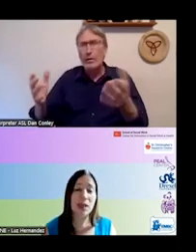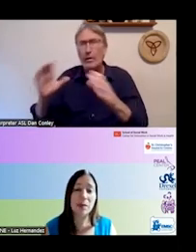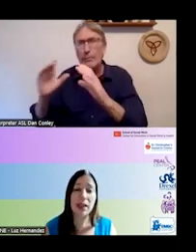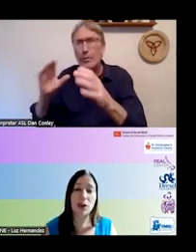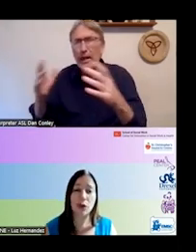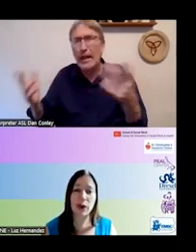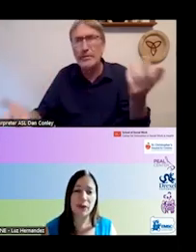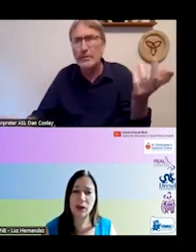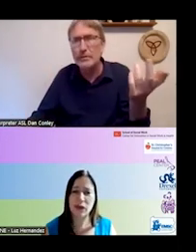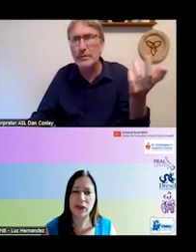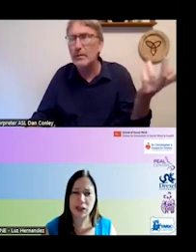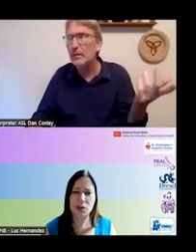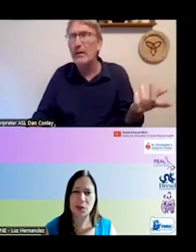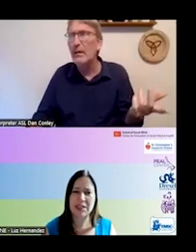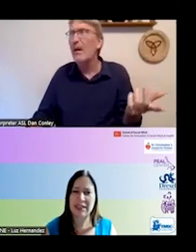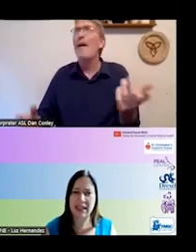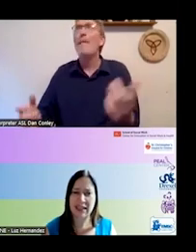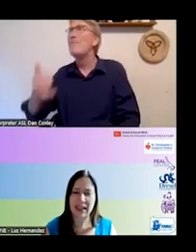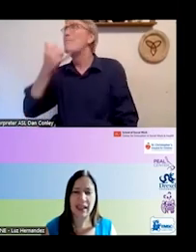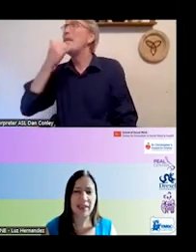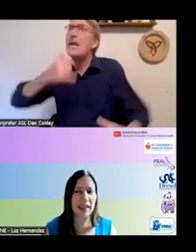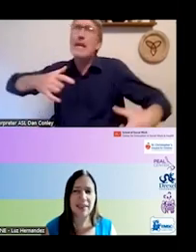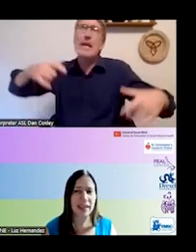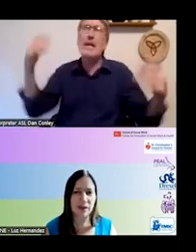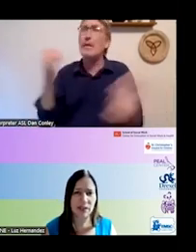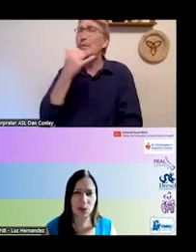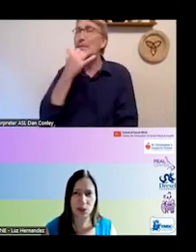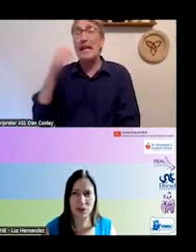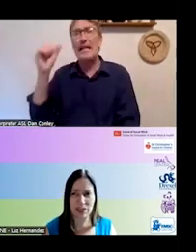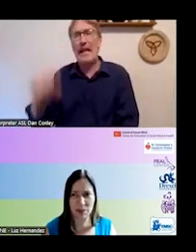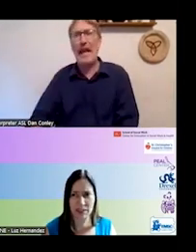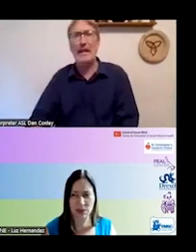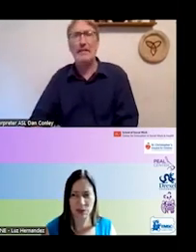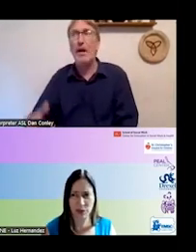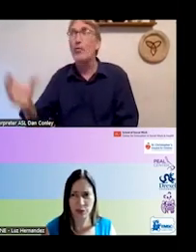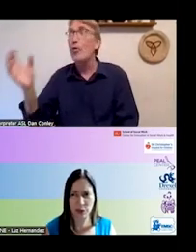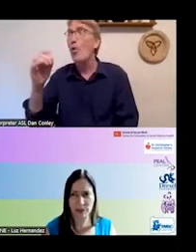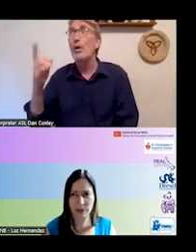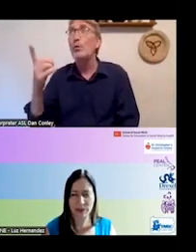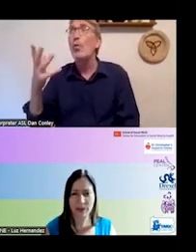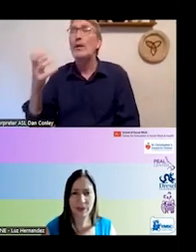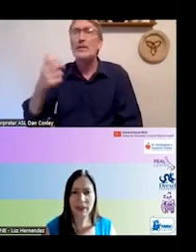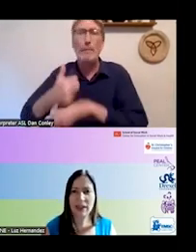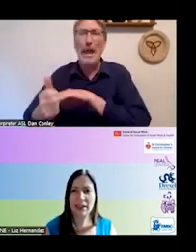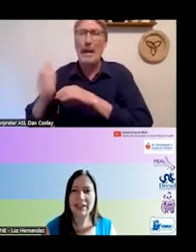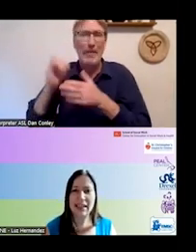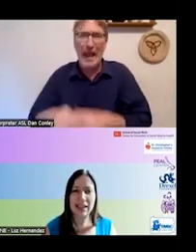know that we can make a grave, irreversible mistake that none of us want to be responsible for.